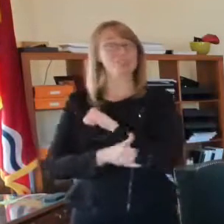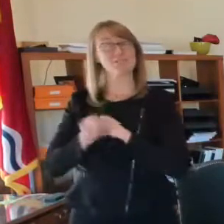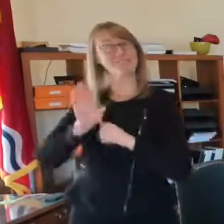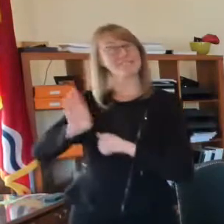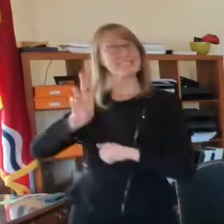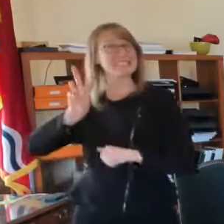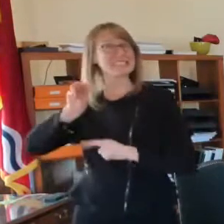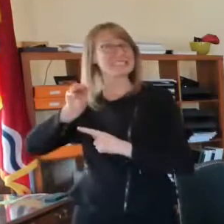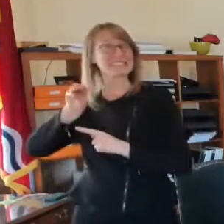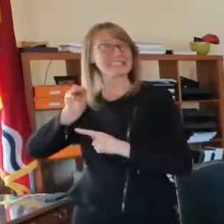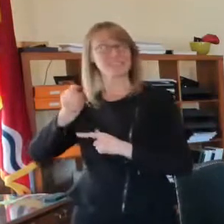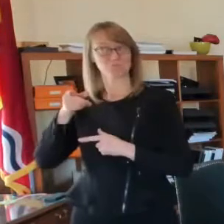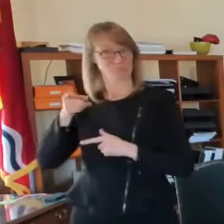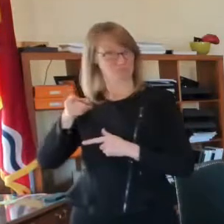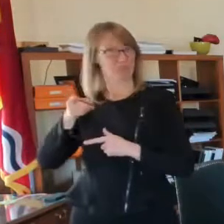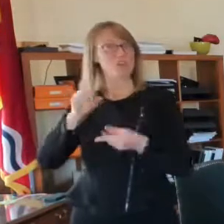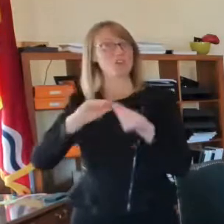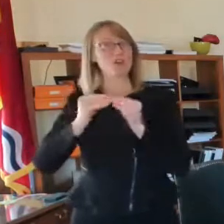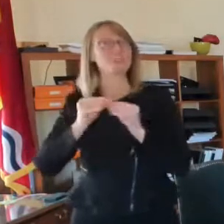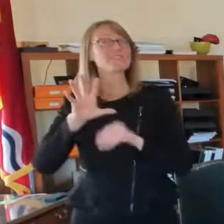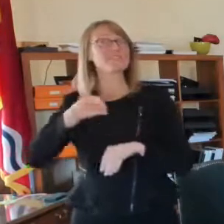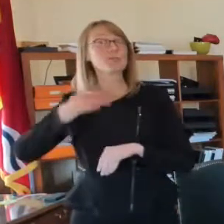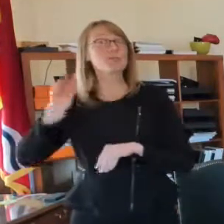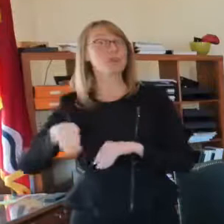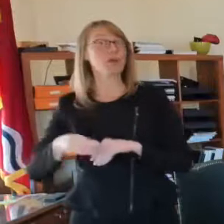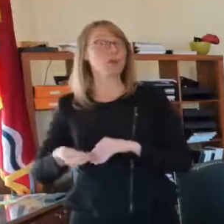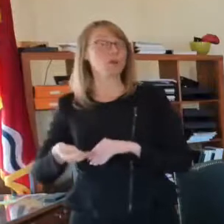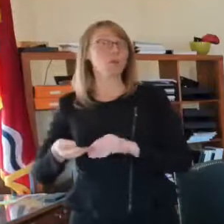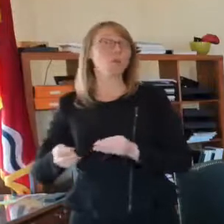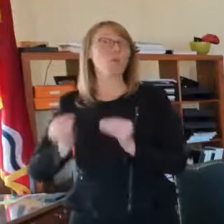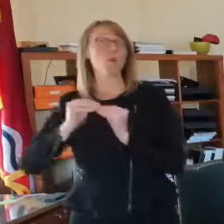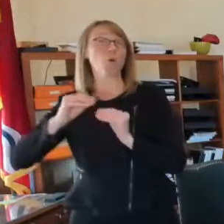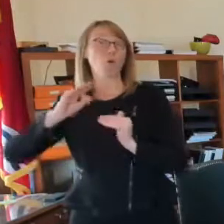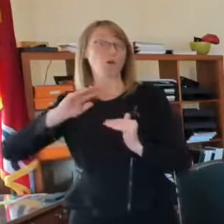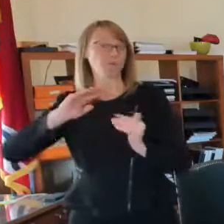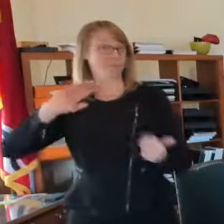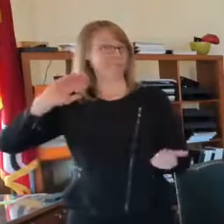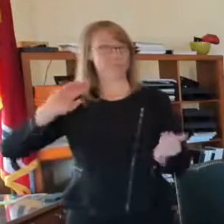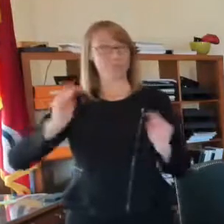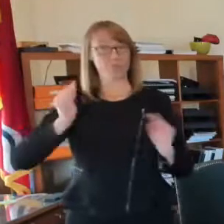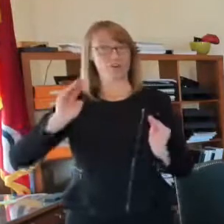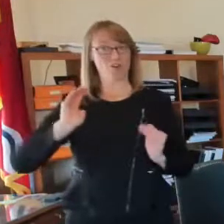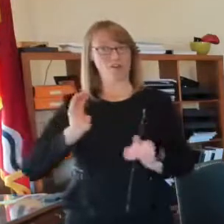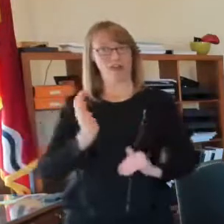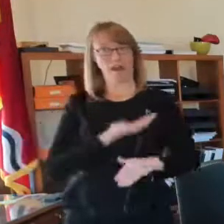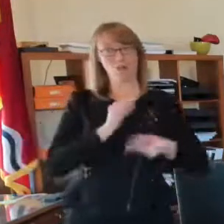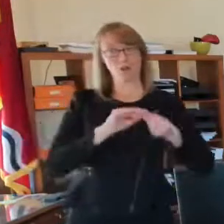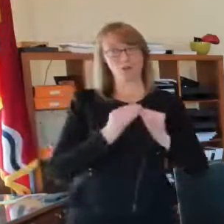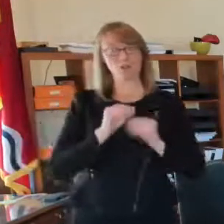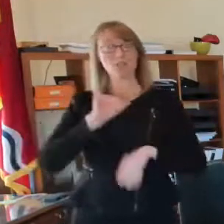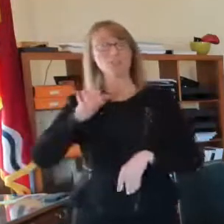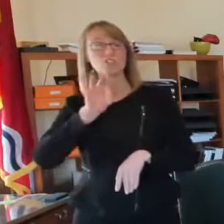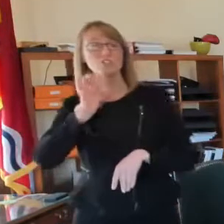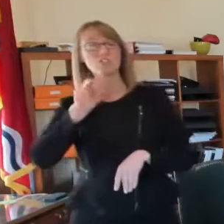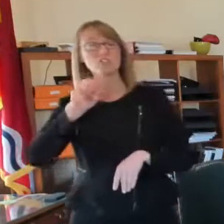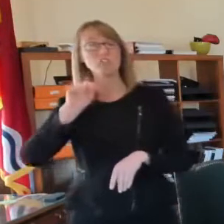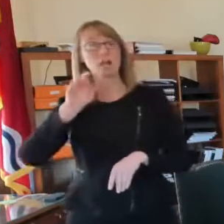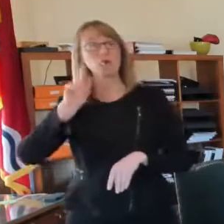about 50% more than we are. Jefferson County is at 92, so they're more than double.